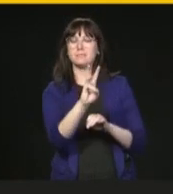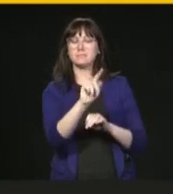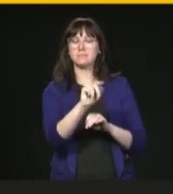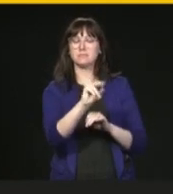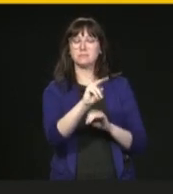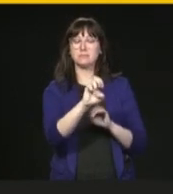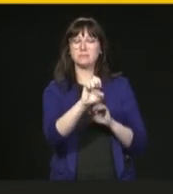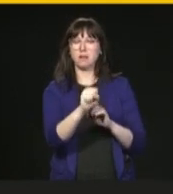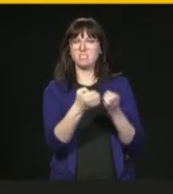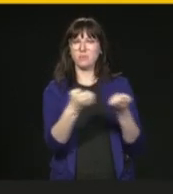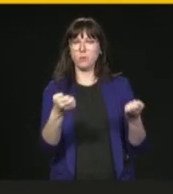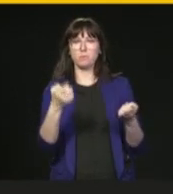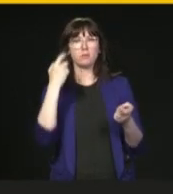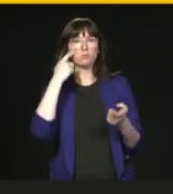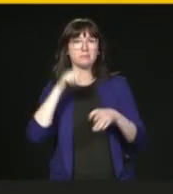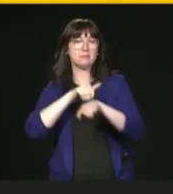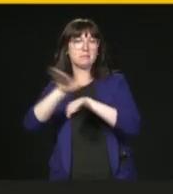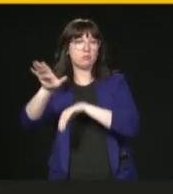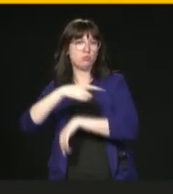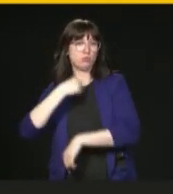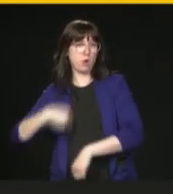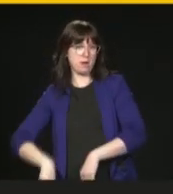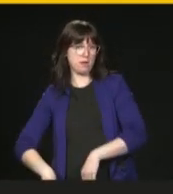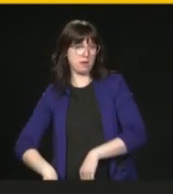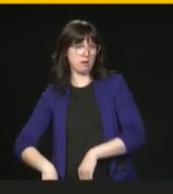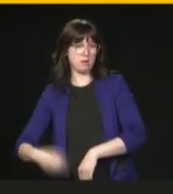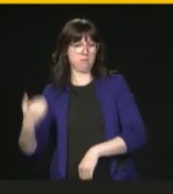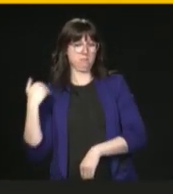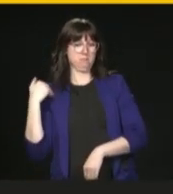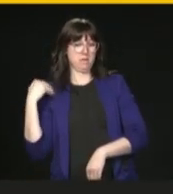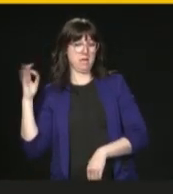of equipment that has been sent